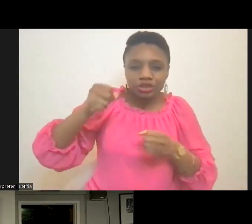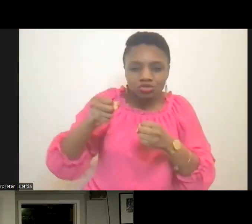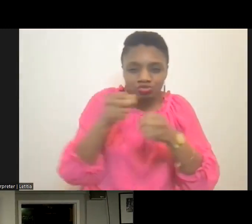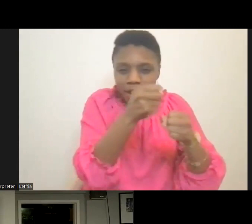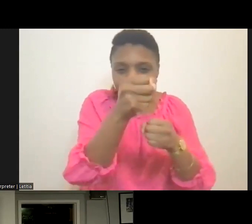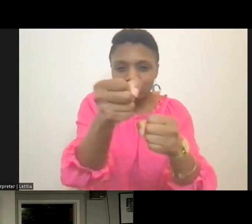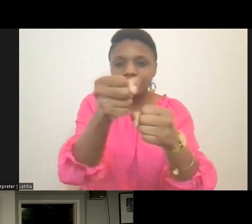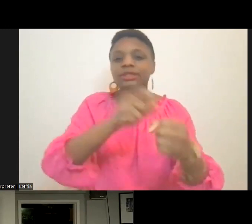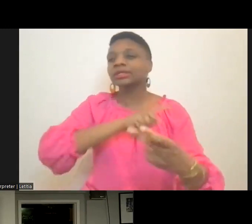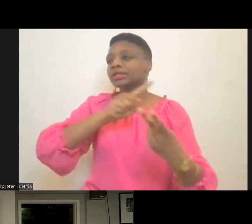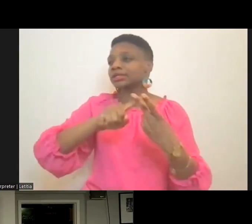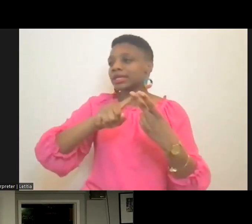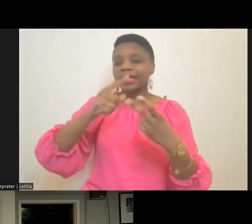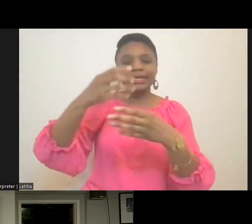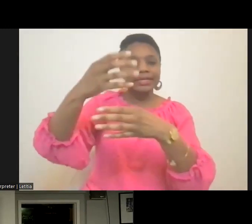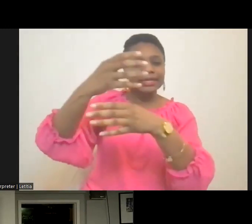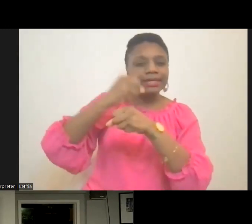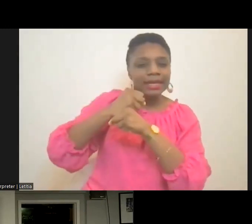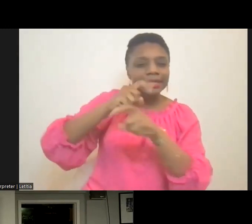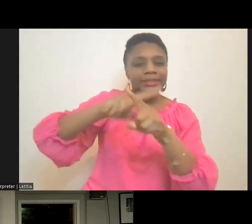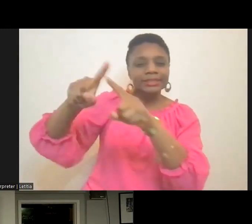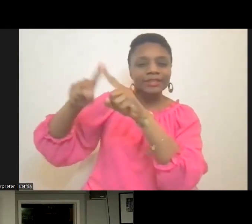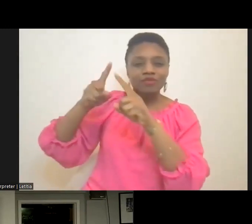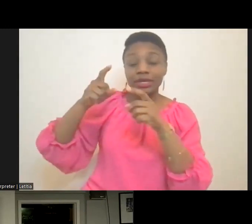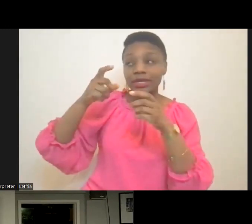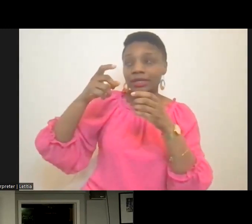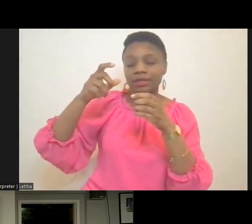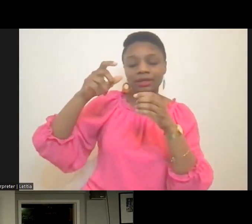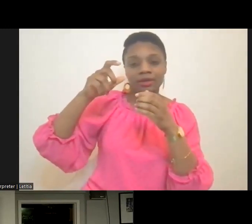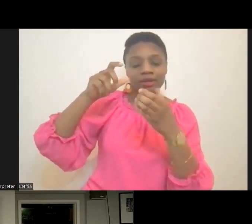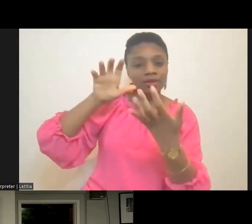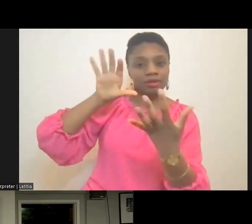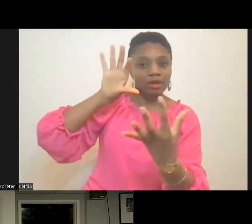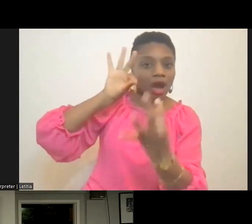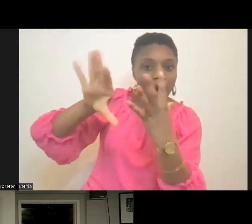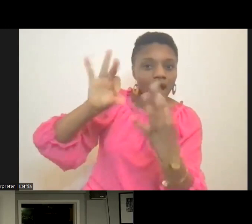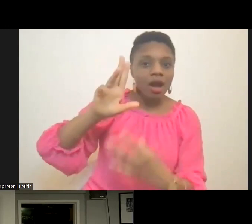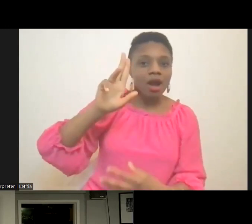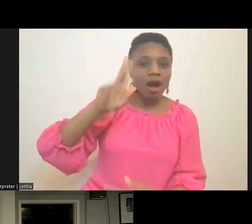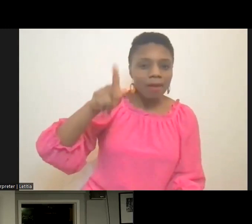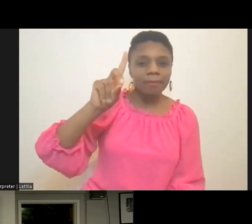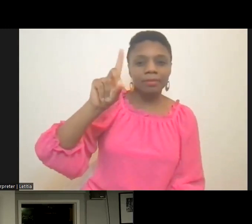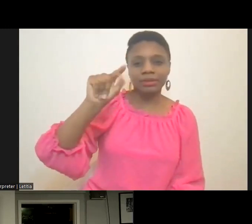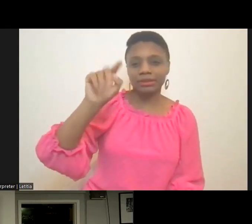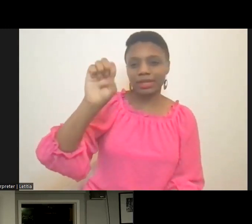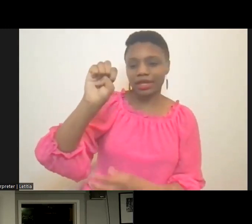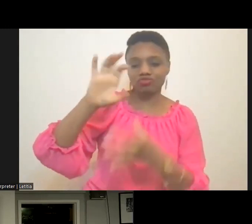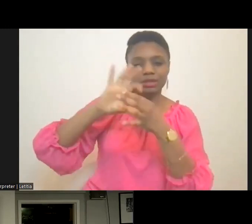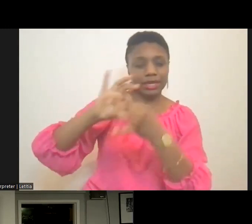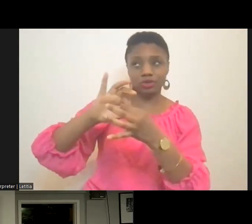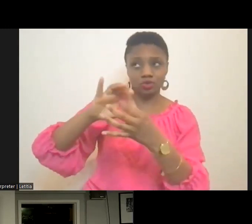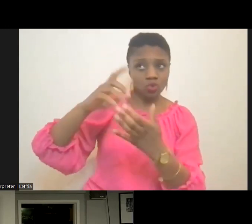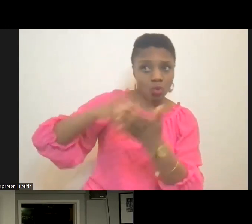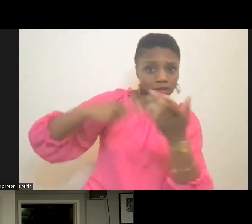the various agencies under EEA. And so it would be great to get an update on the status of